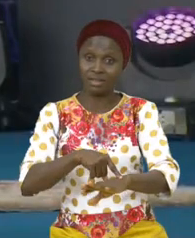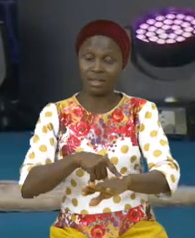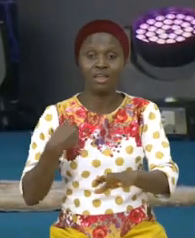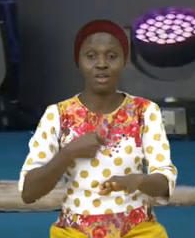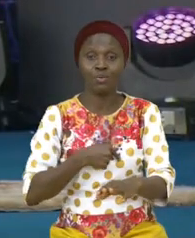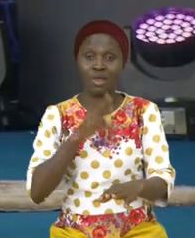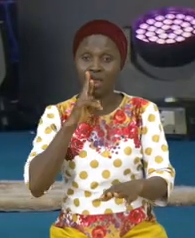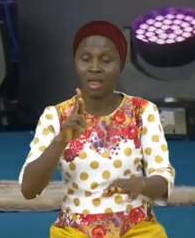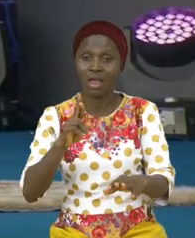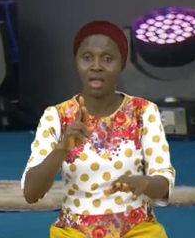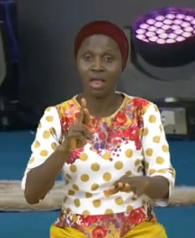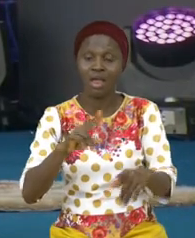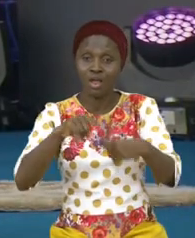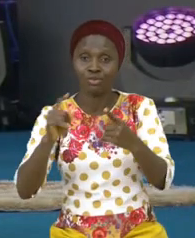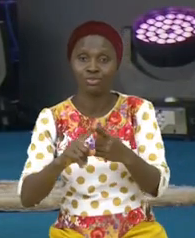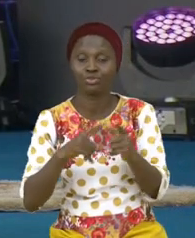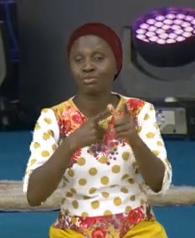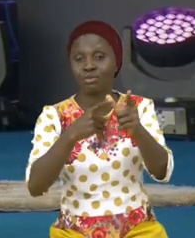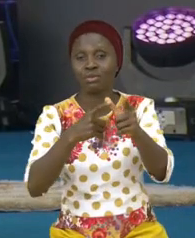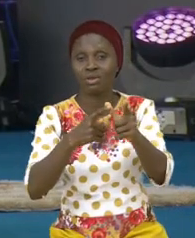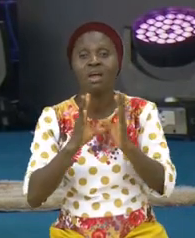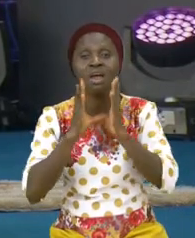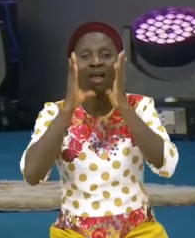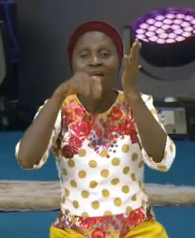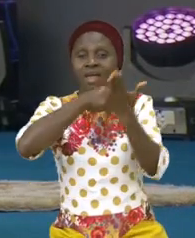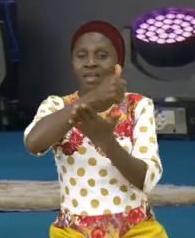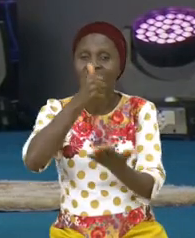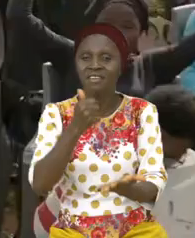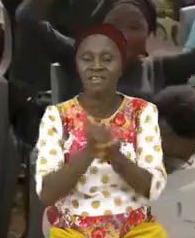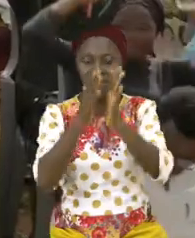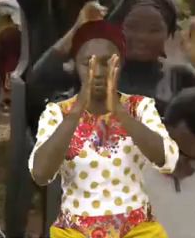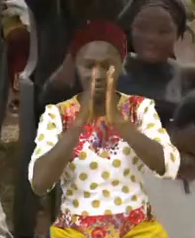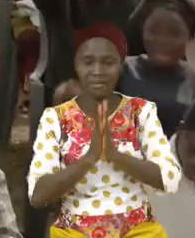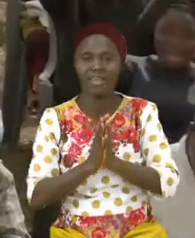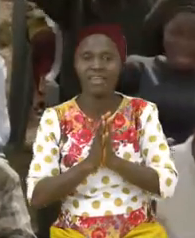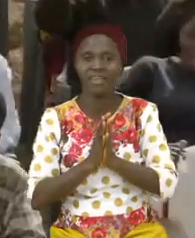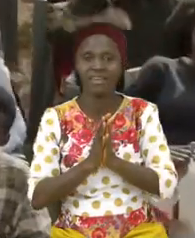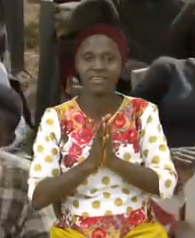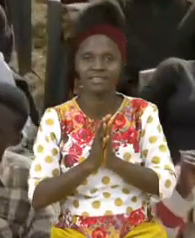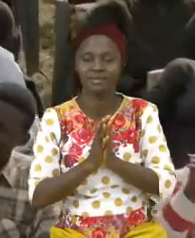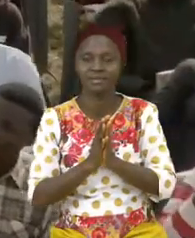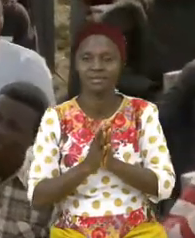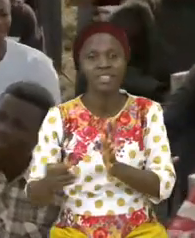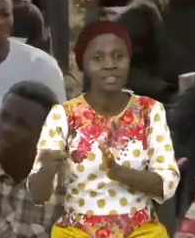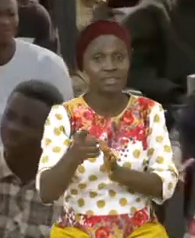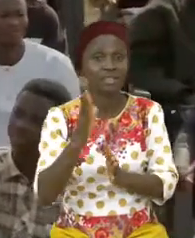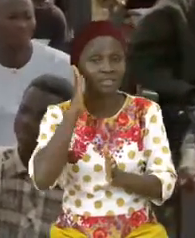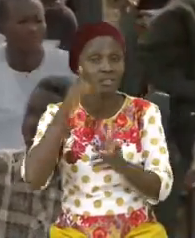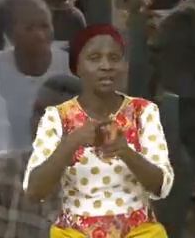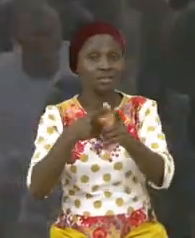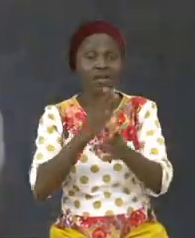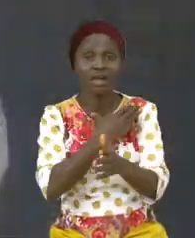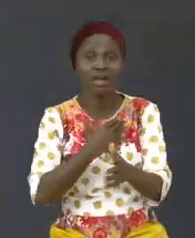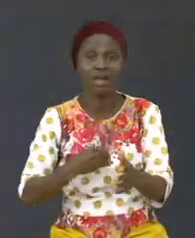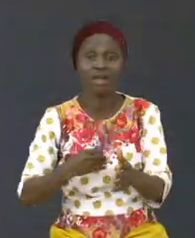to run. Give me a good amen. They shall run and